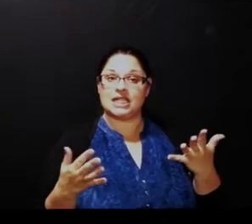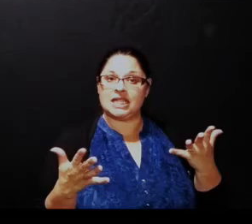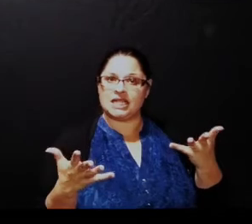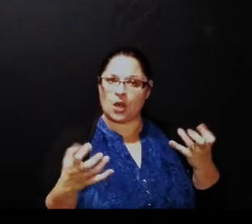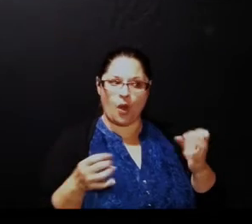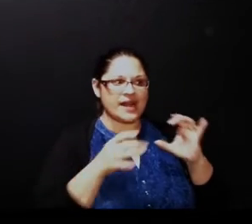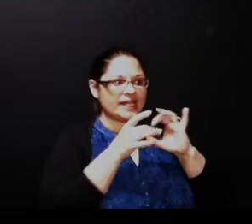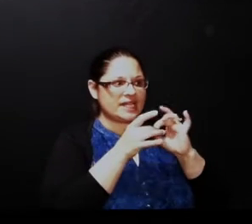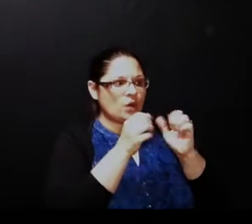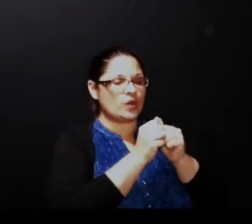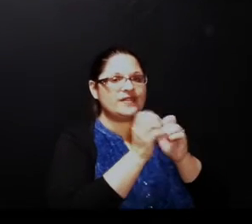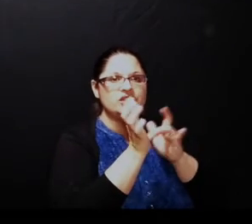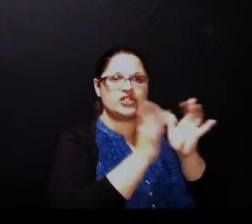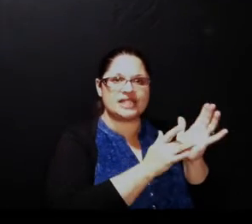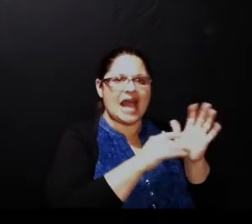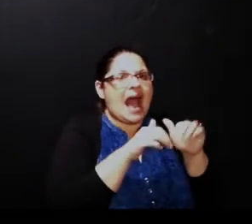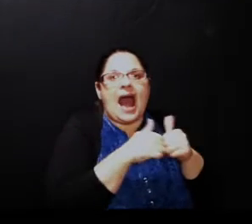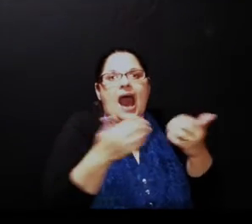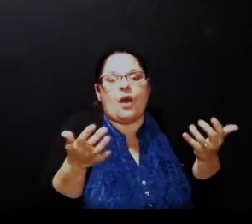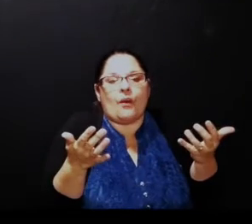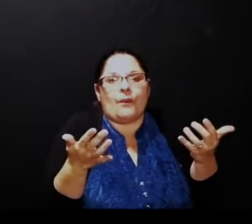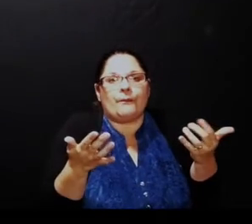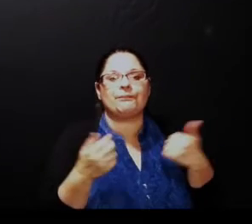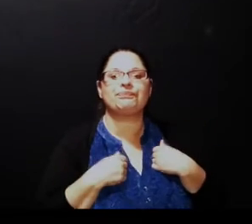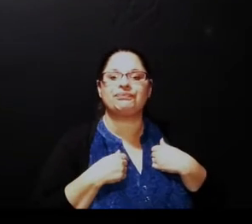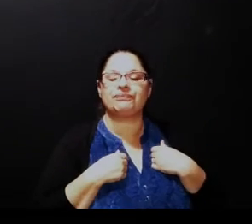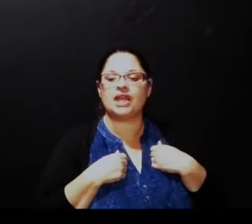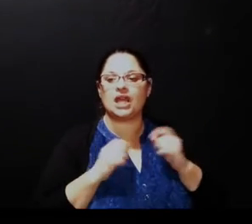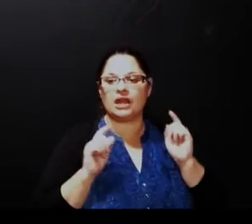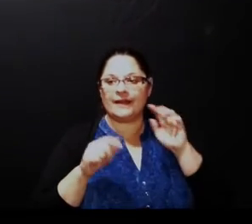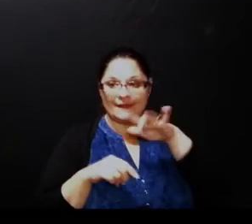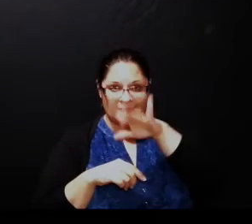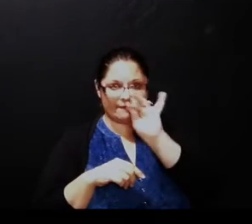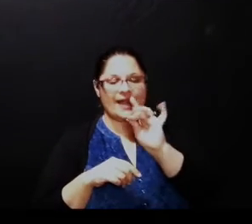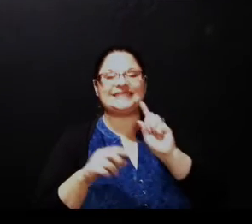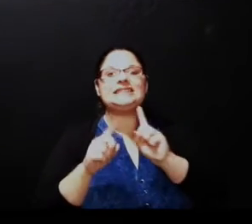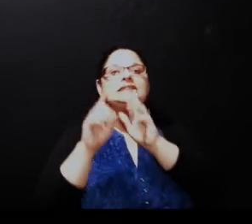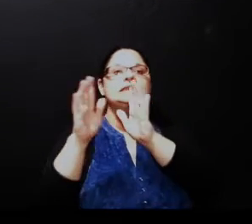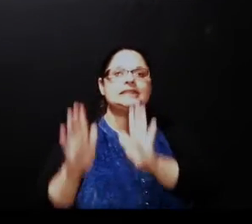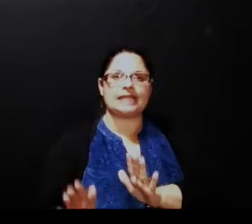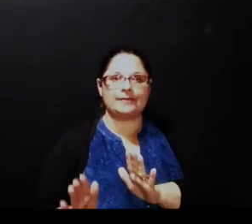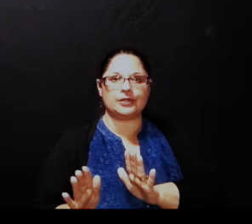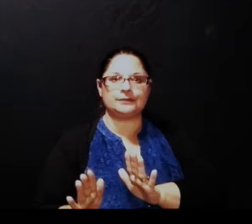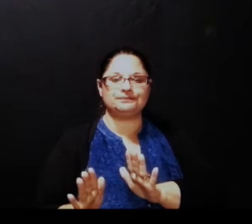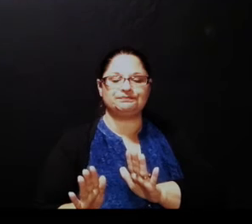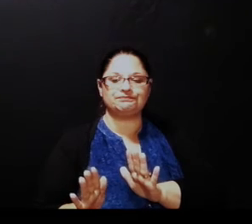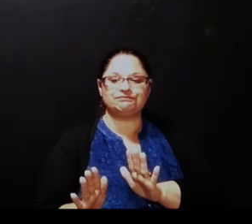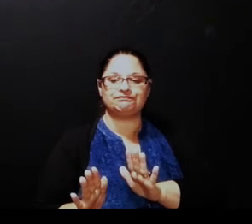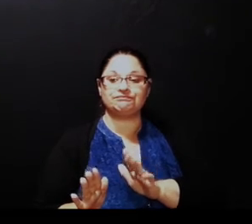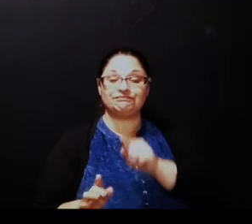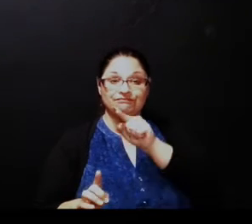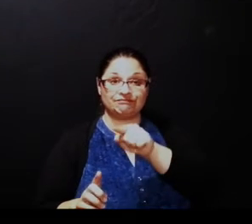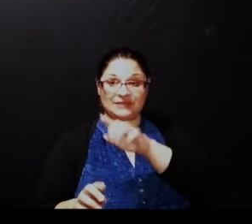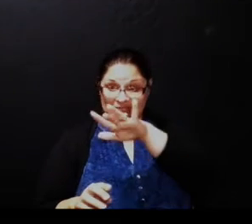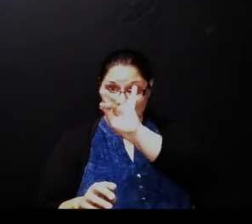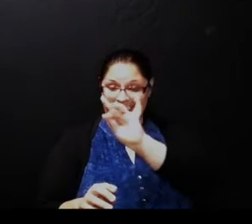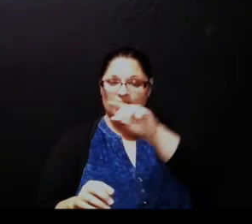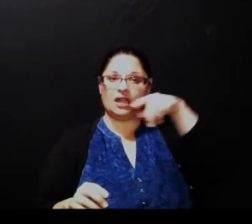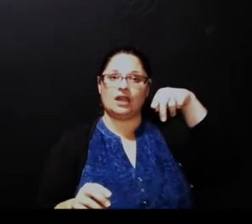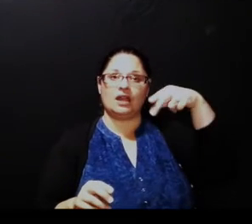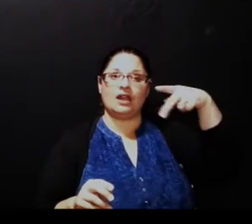a disciple of his, may we speak to him? So they approach Philip, first of all. Why Philip out of the